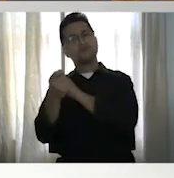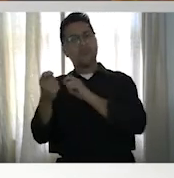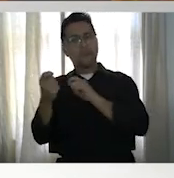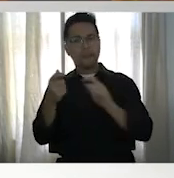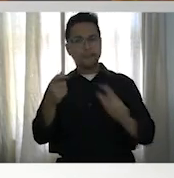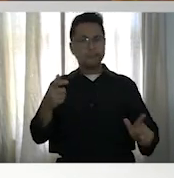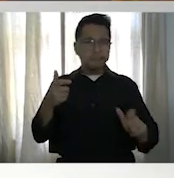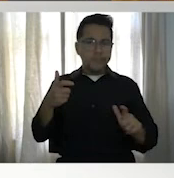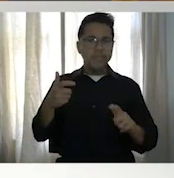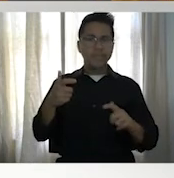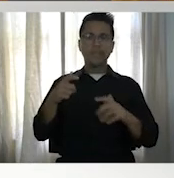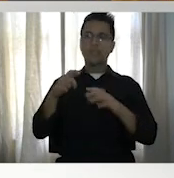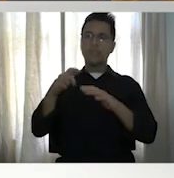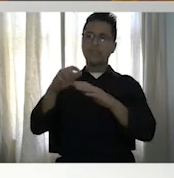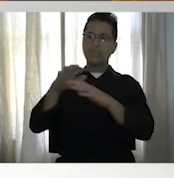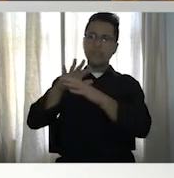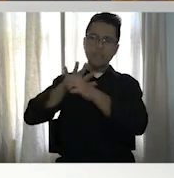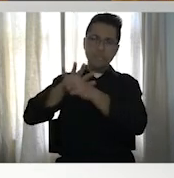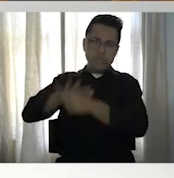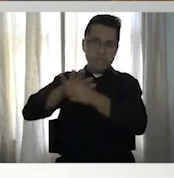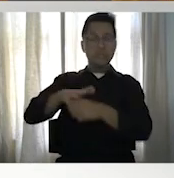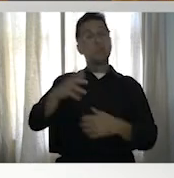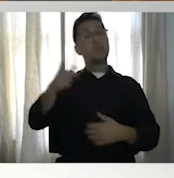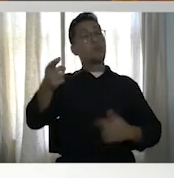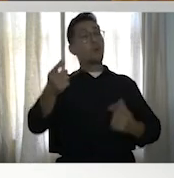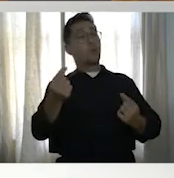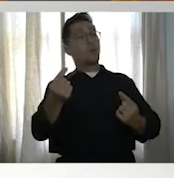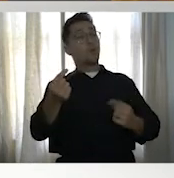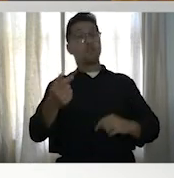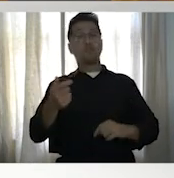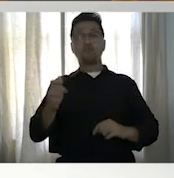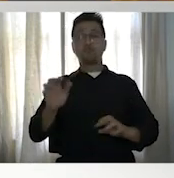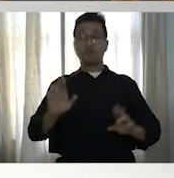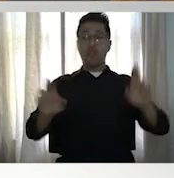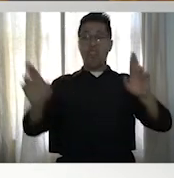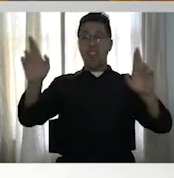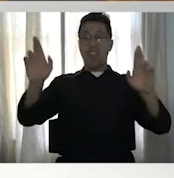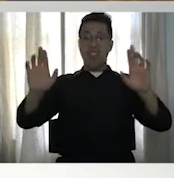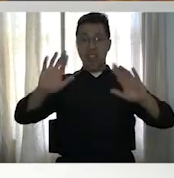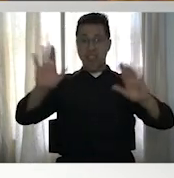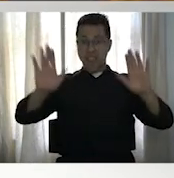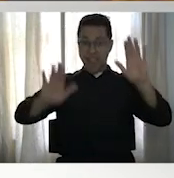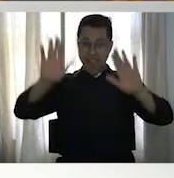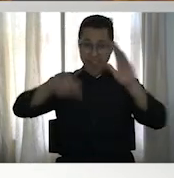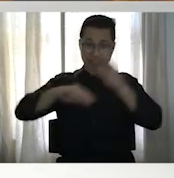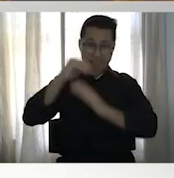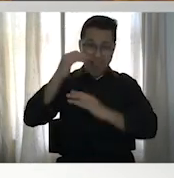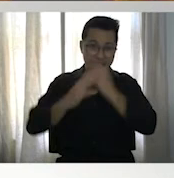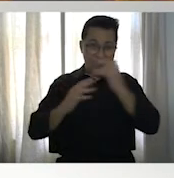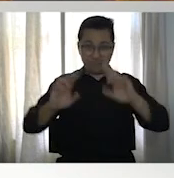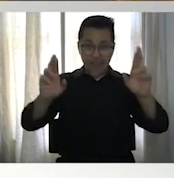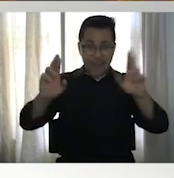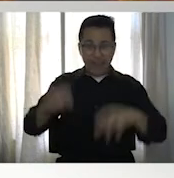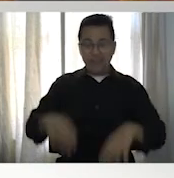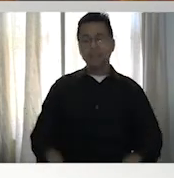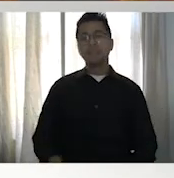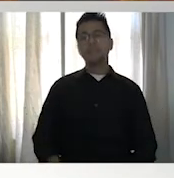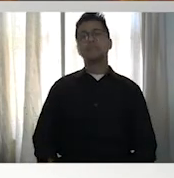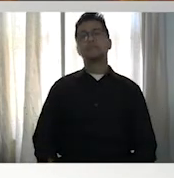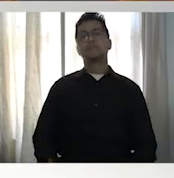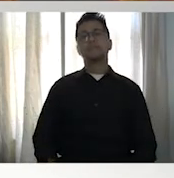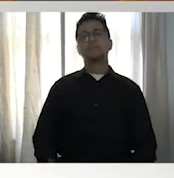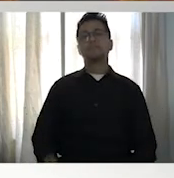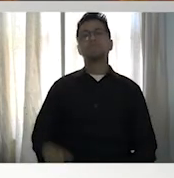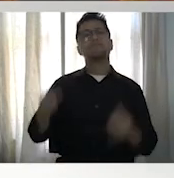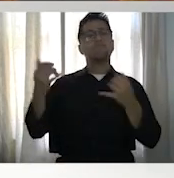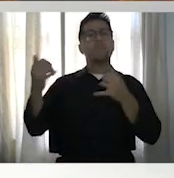the intensity. And all I want you to do is get your hands ready. Everybody have their hands ready? Okay. And we're just going